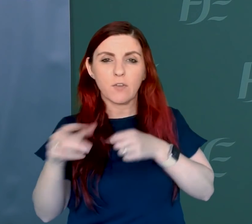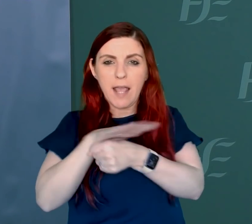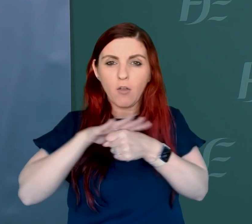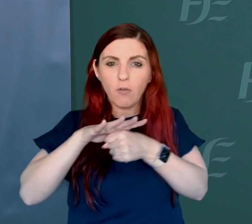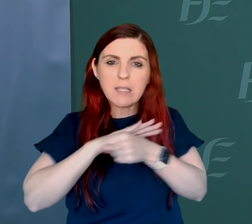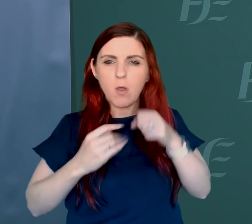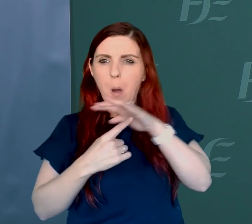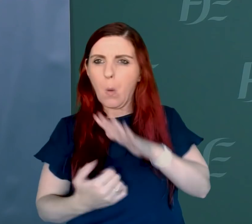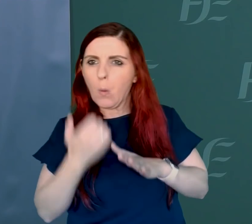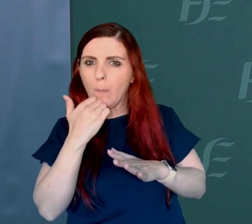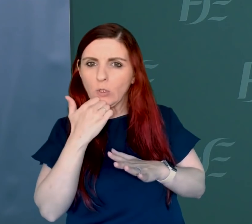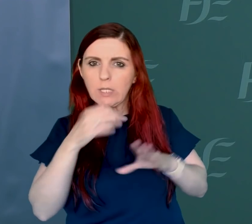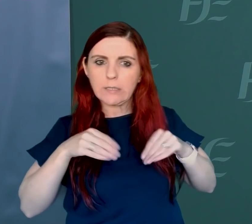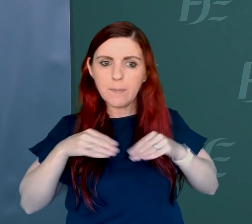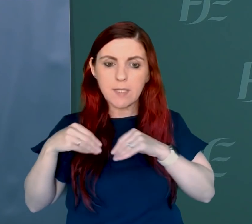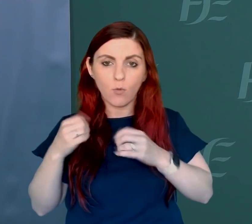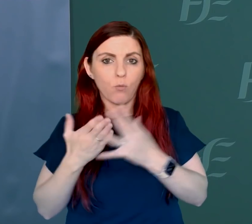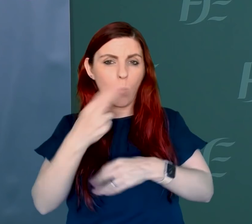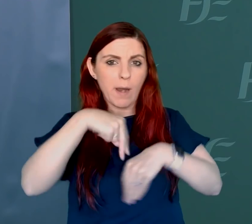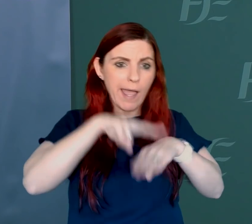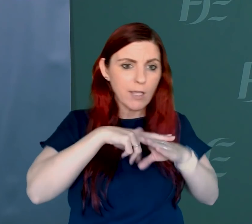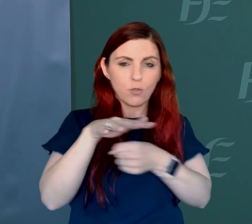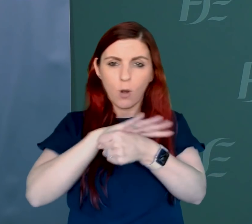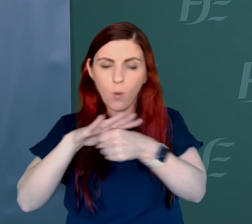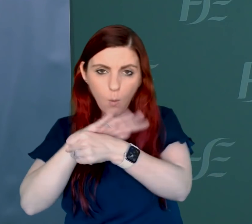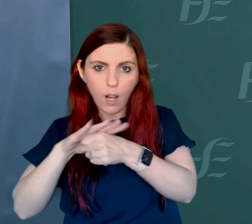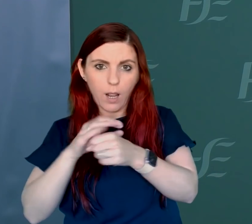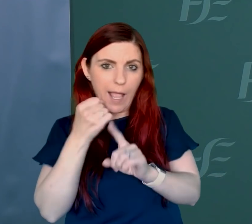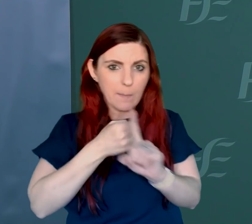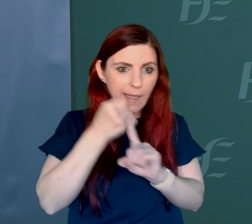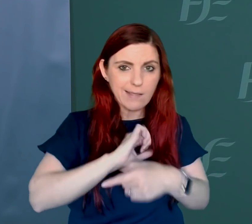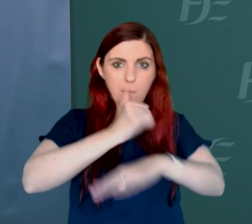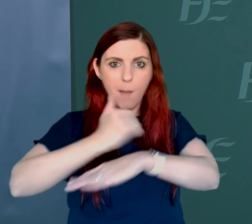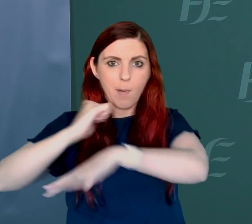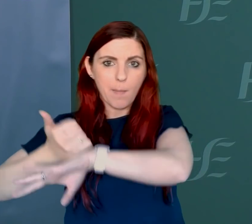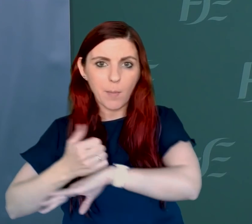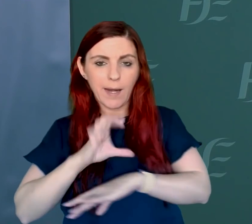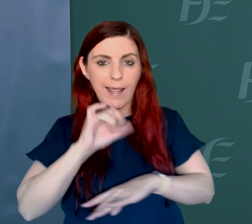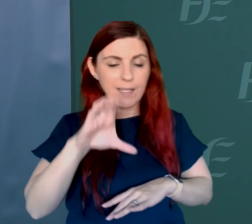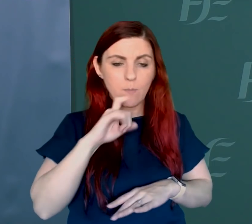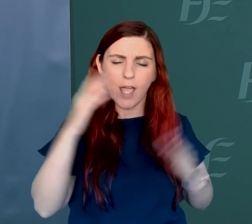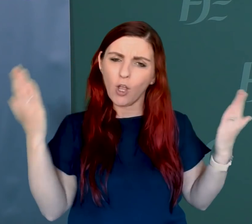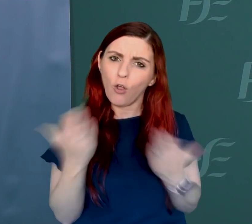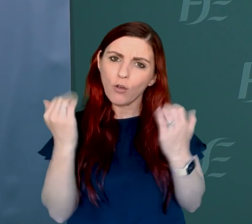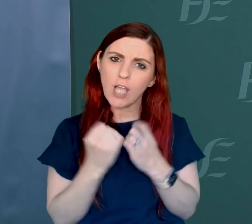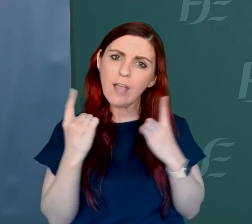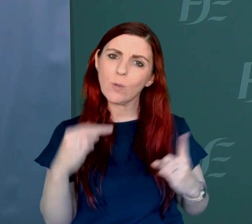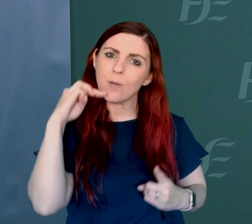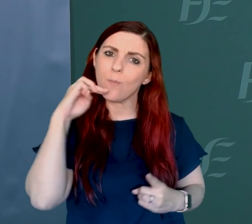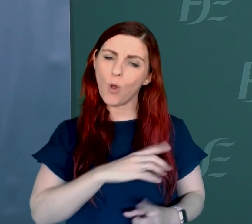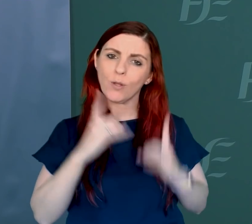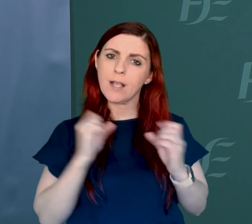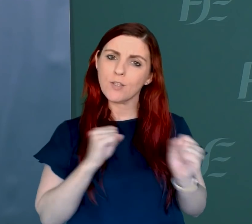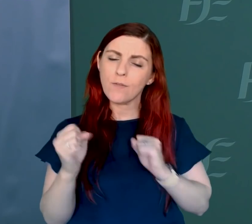take-up, through national and local campaigns and pop-up clinics. But I would urge everybody, it's really important for the health service to come forward